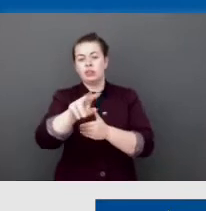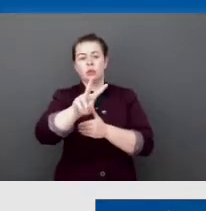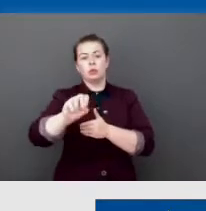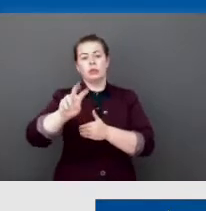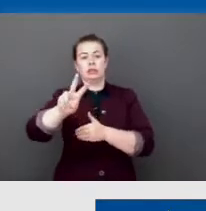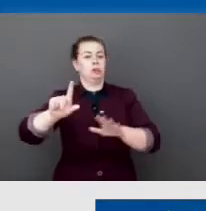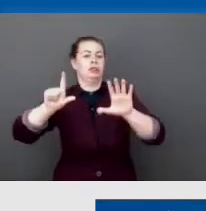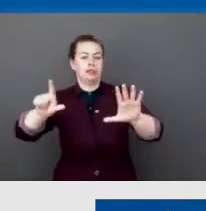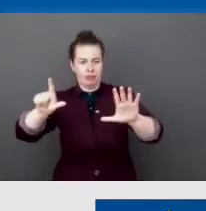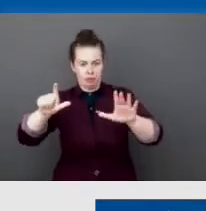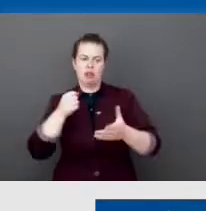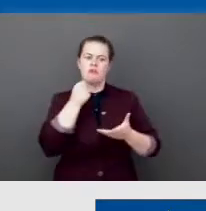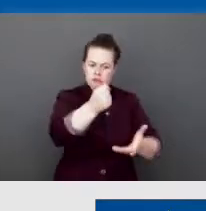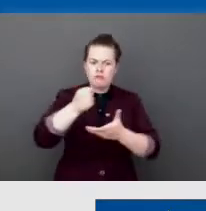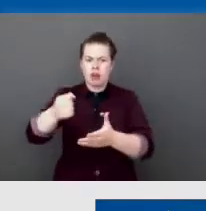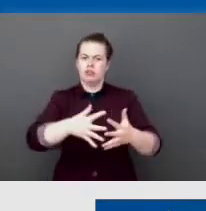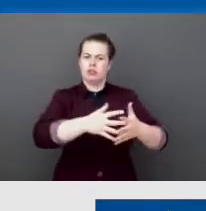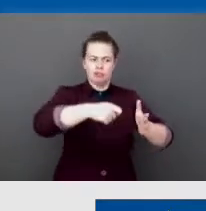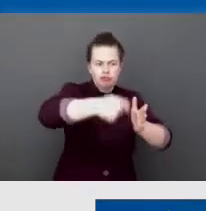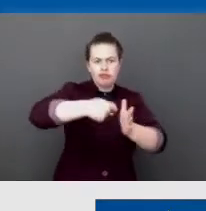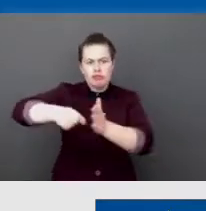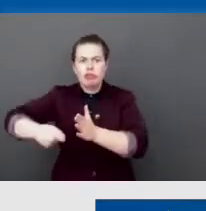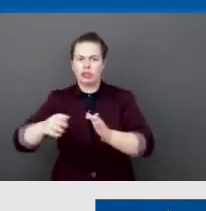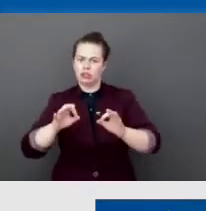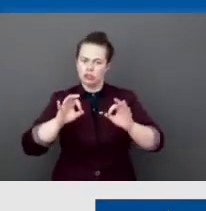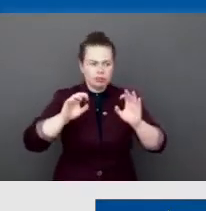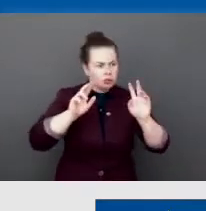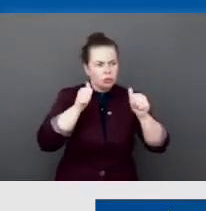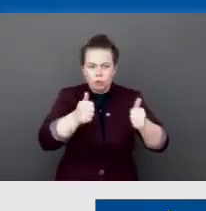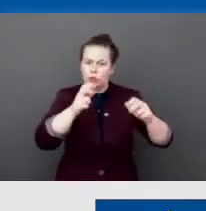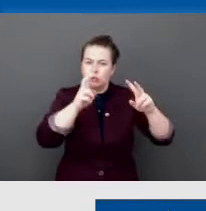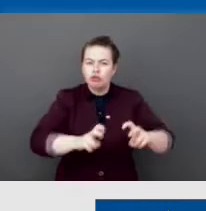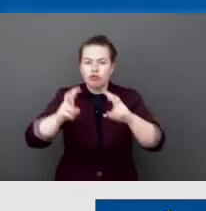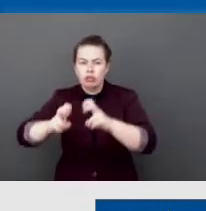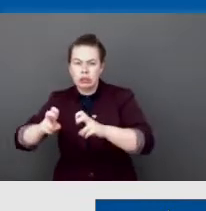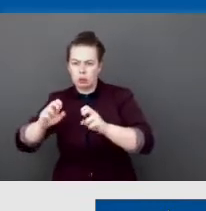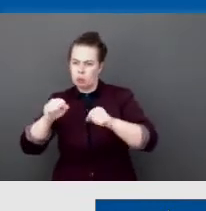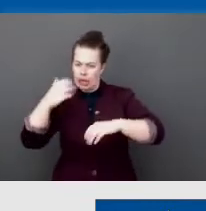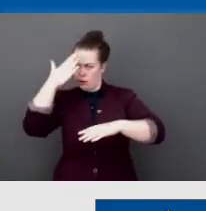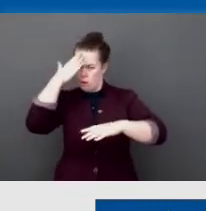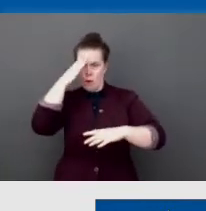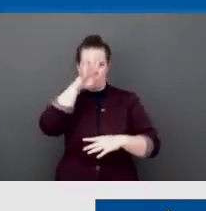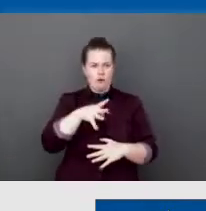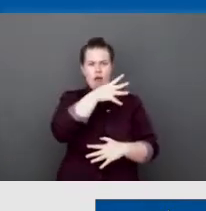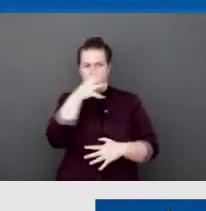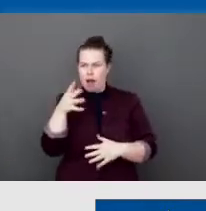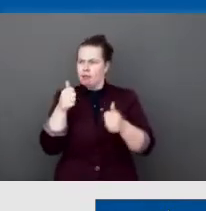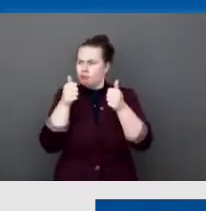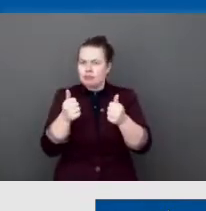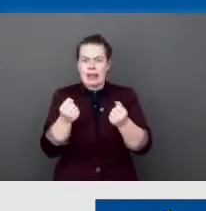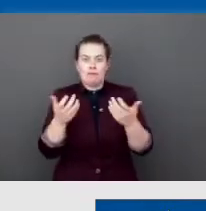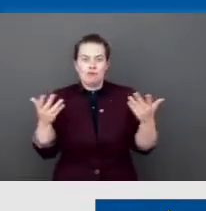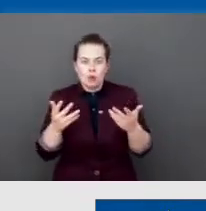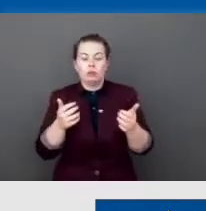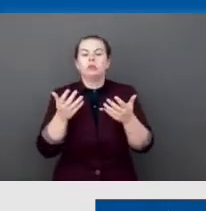to achieve and evaluate some of the practices that are currently there and enable us to get an appropriate baseline, put in place